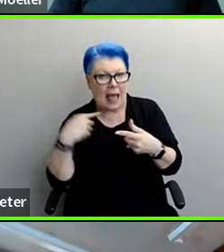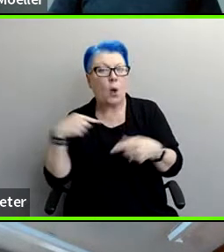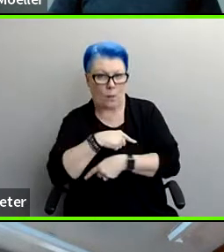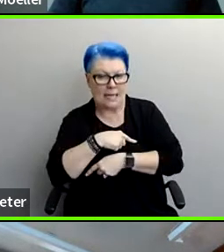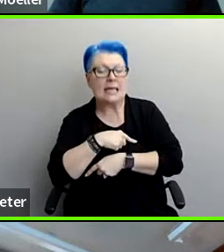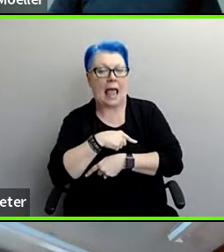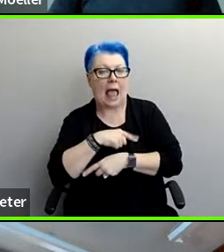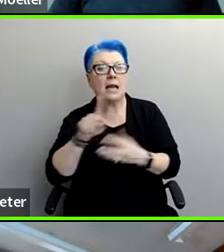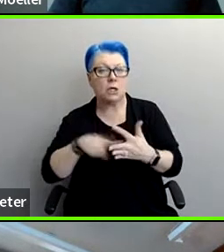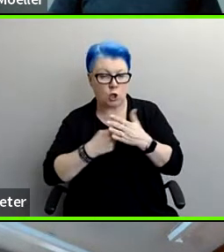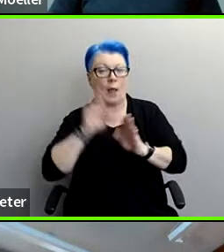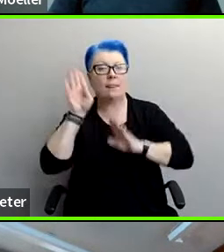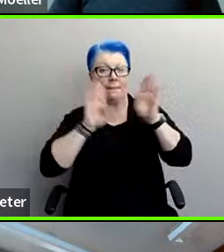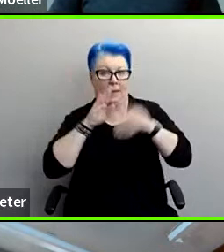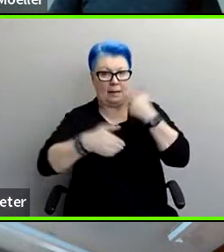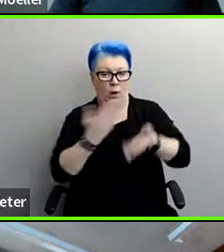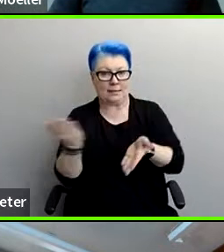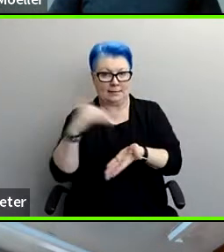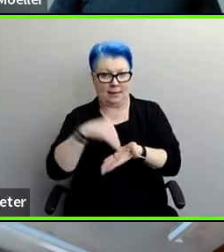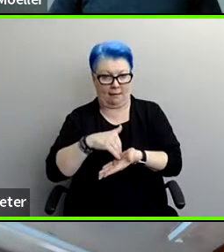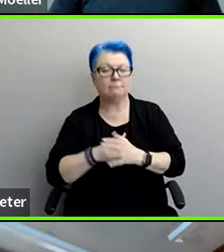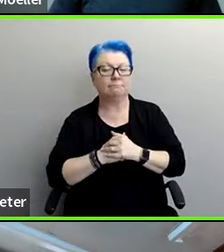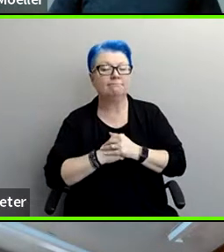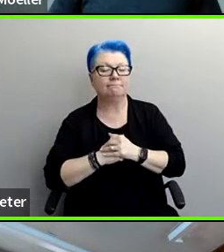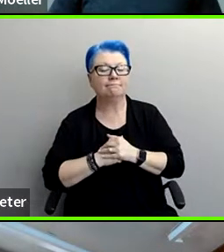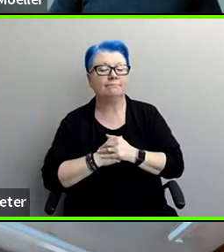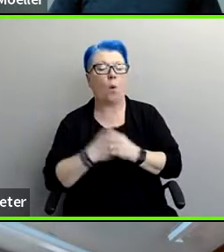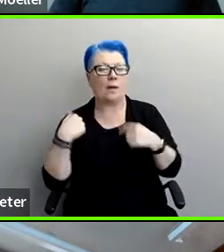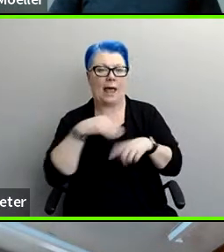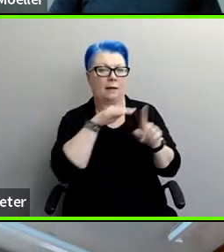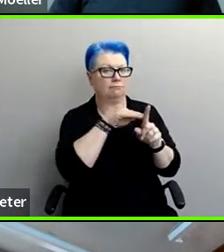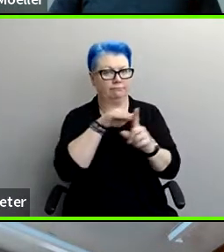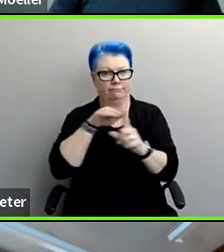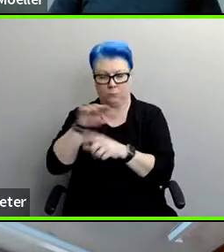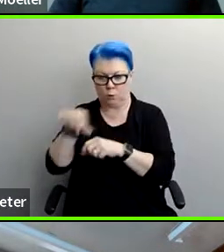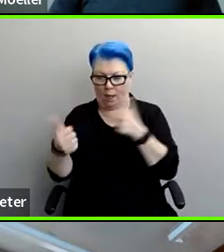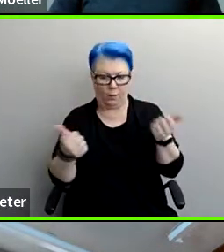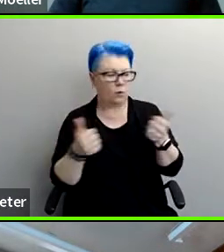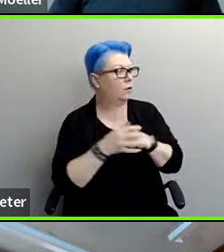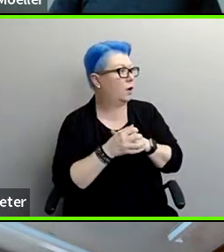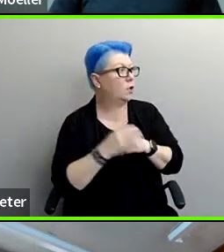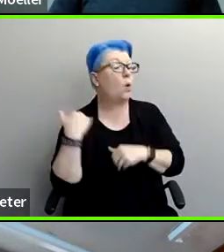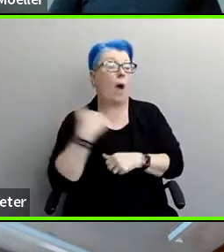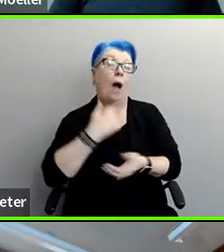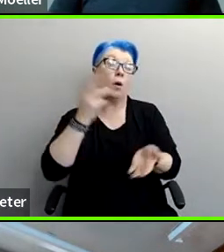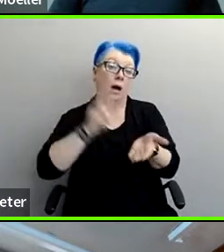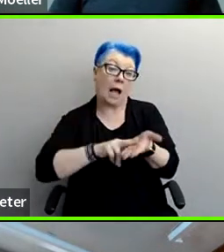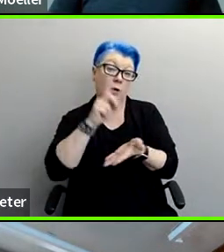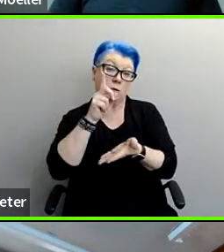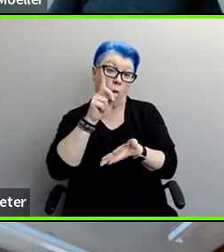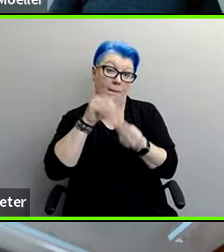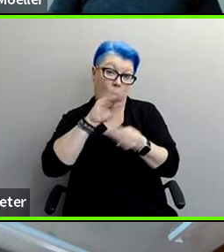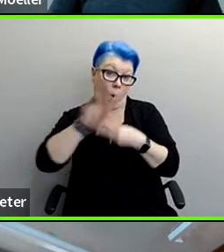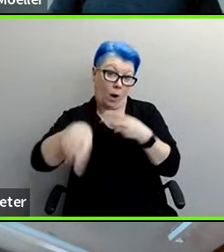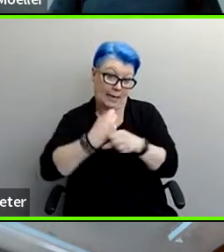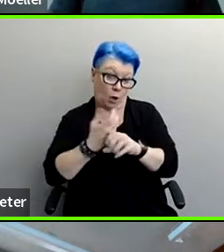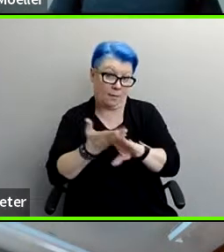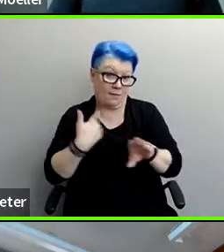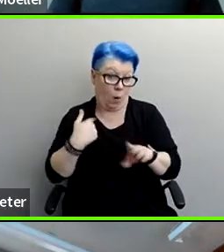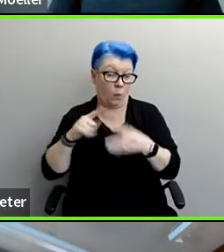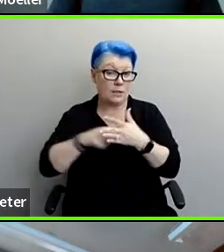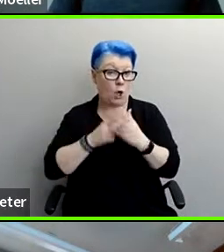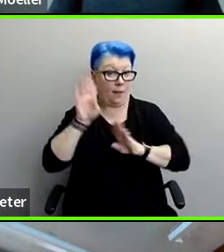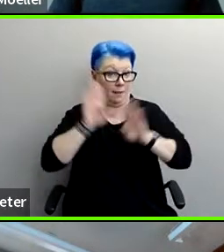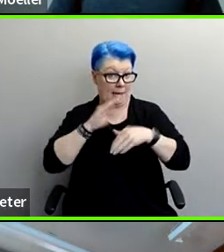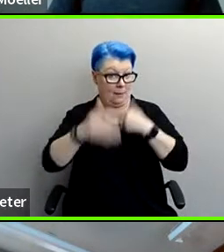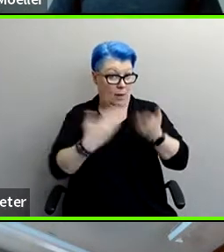the other transportation companies to bid on that. Okay, so our contract now goes through another year before Yes. we'll be able to, to do